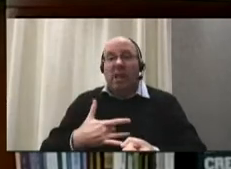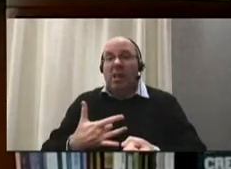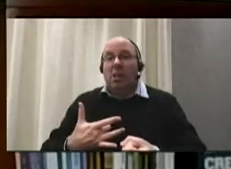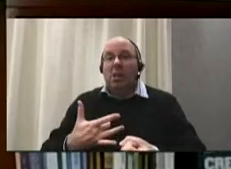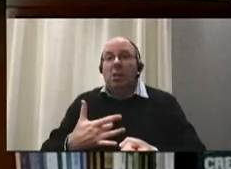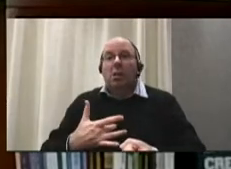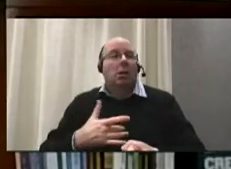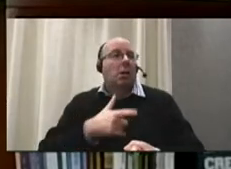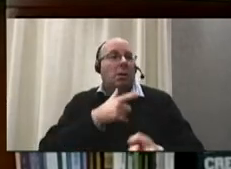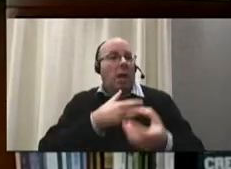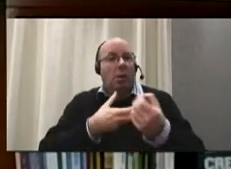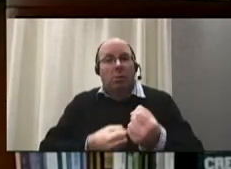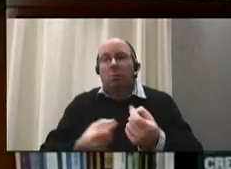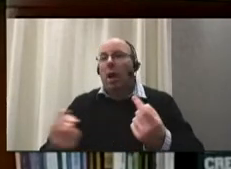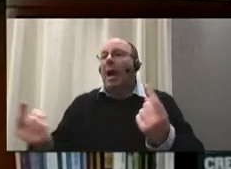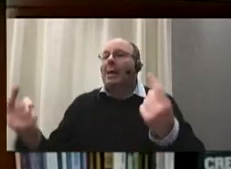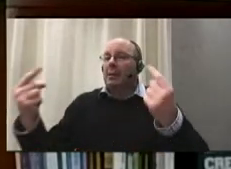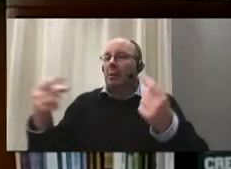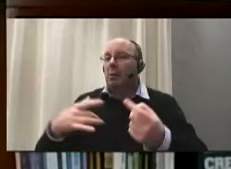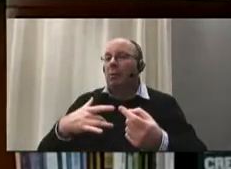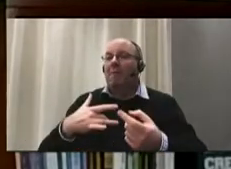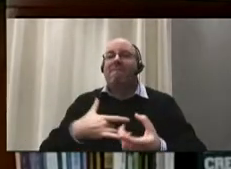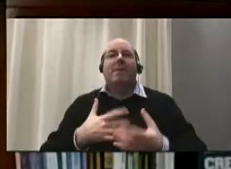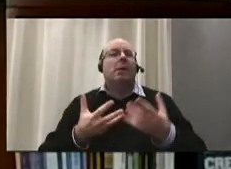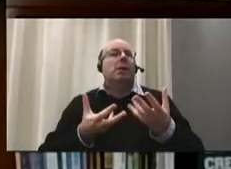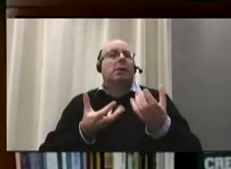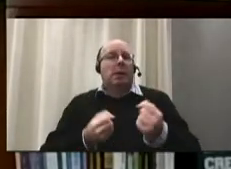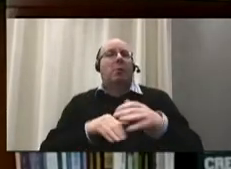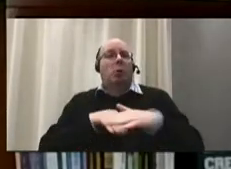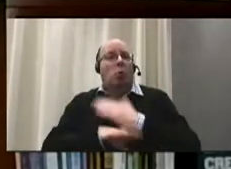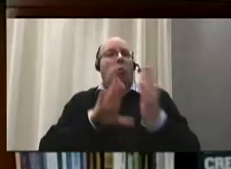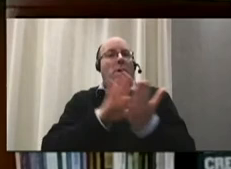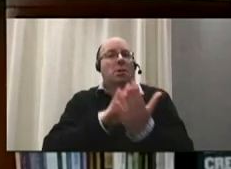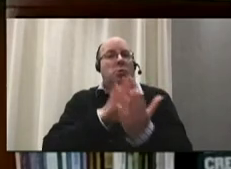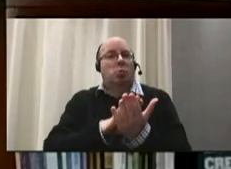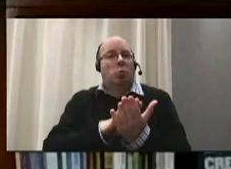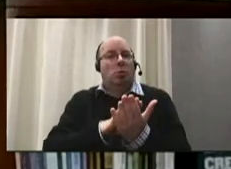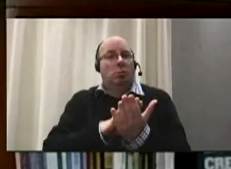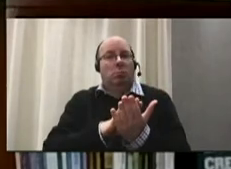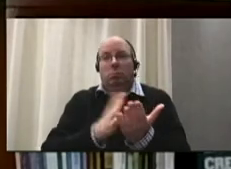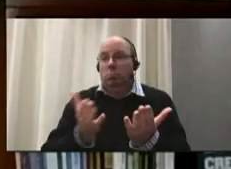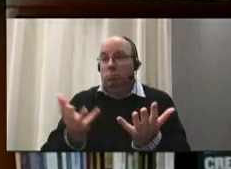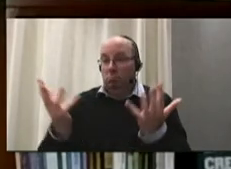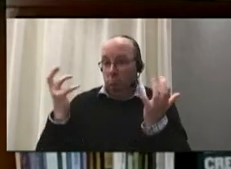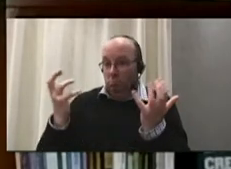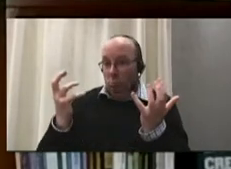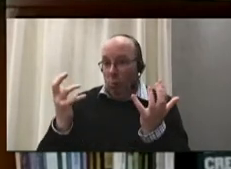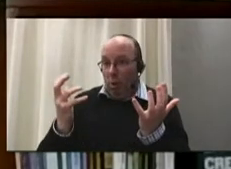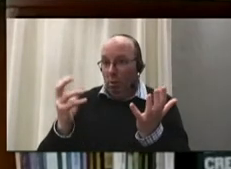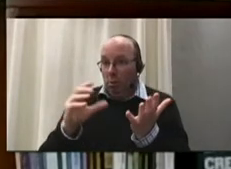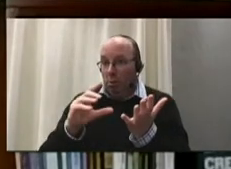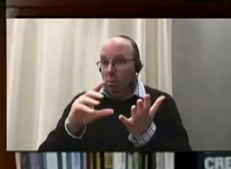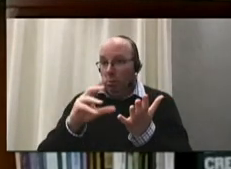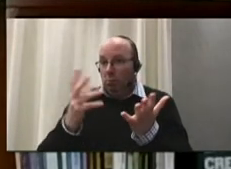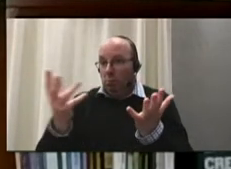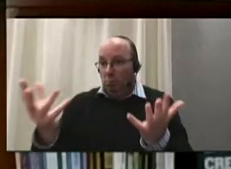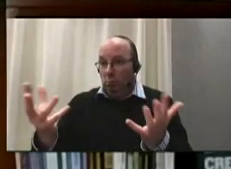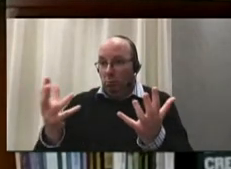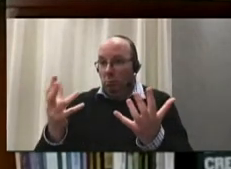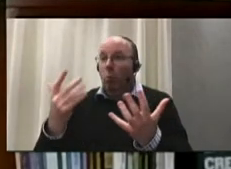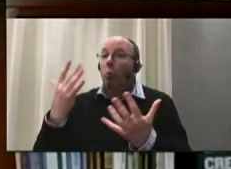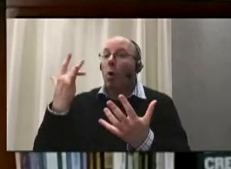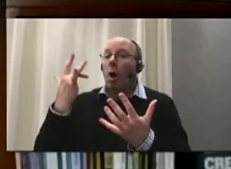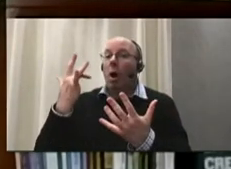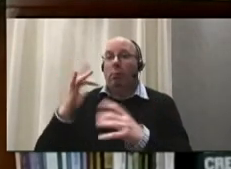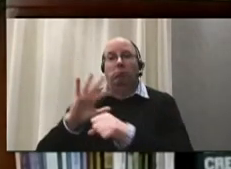learning. That's the first thing that we can do to improve the gap that has widened as a result of COVID-19. And that's why I absolutely started with